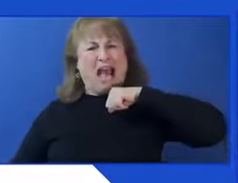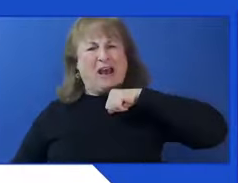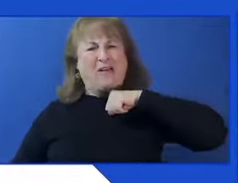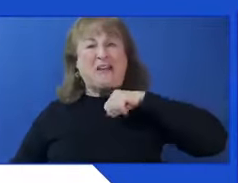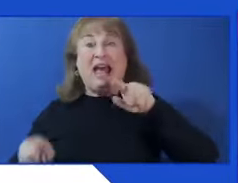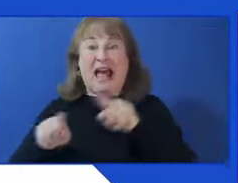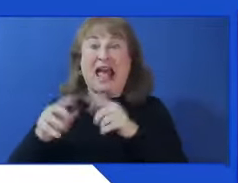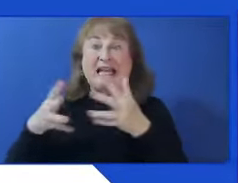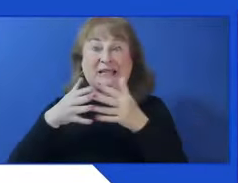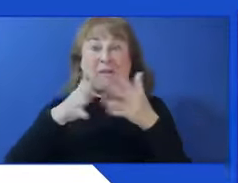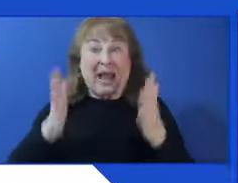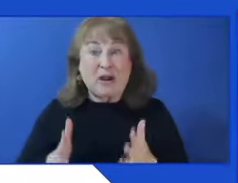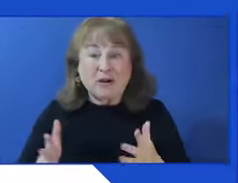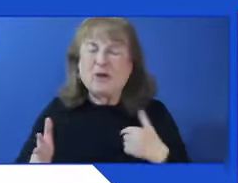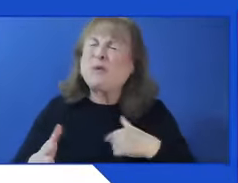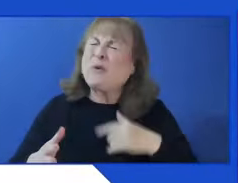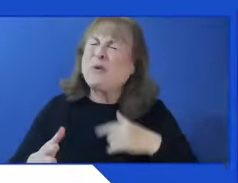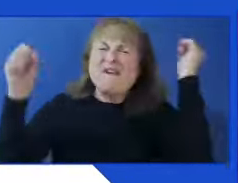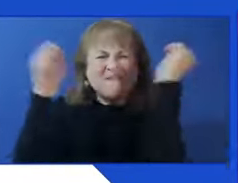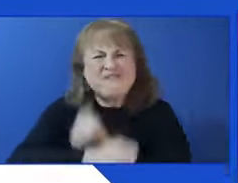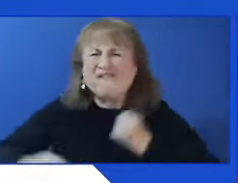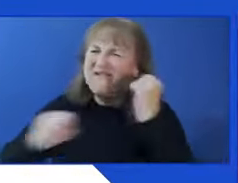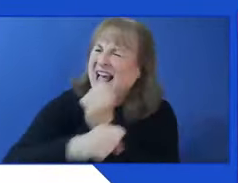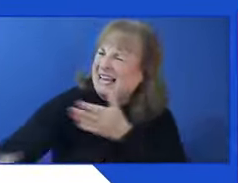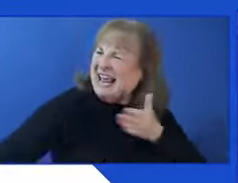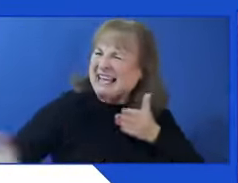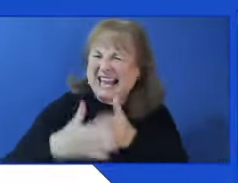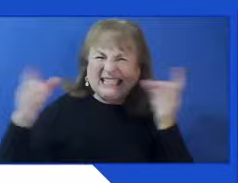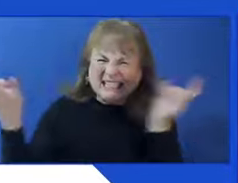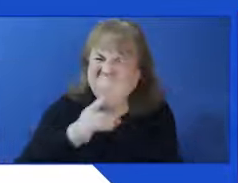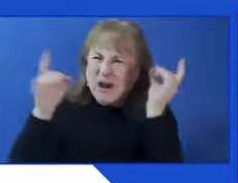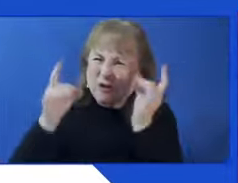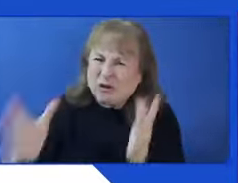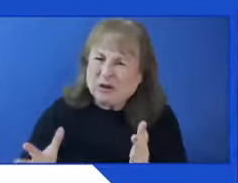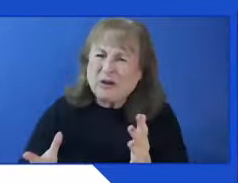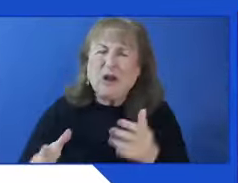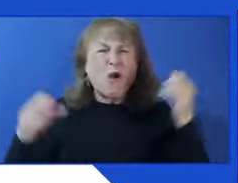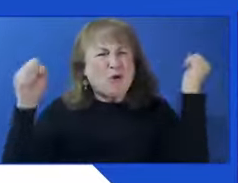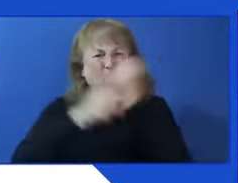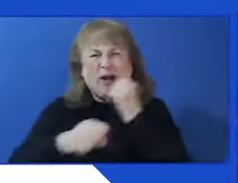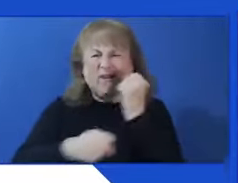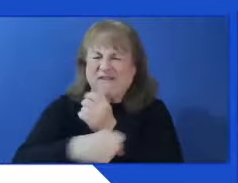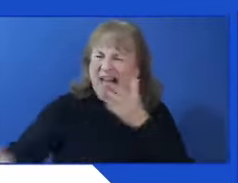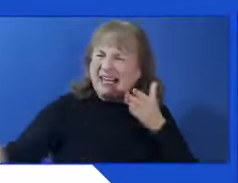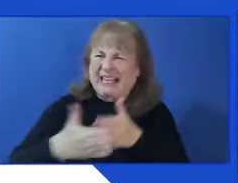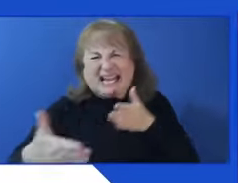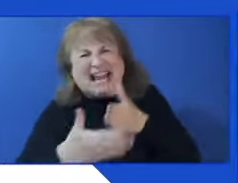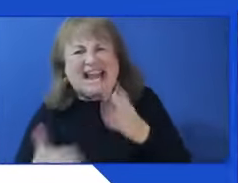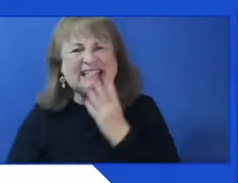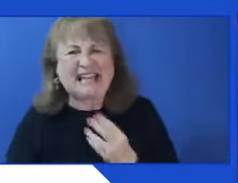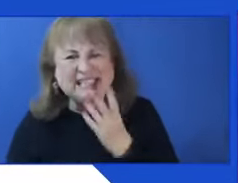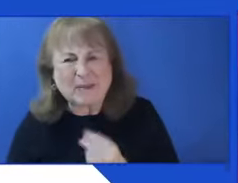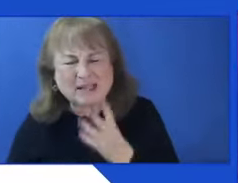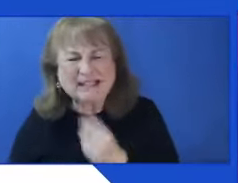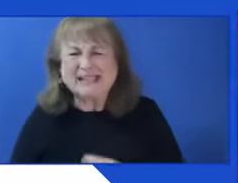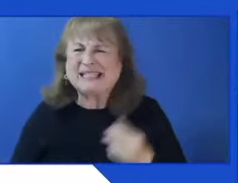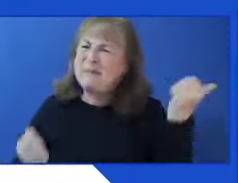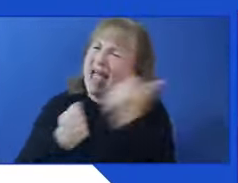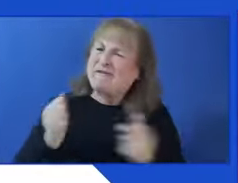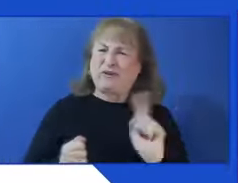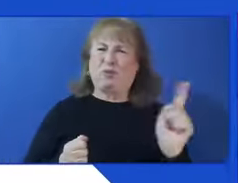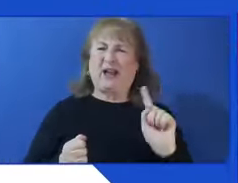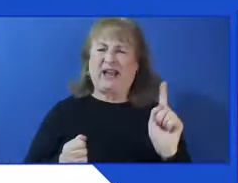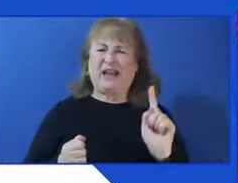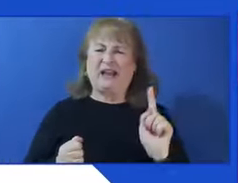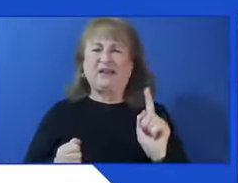as Americans who are going to fight back against terror, who will fight back against against anti-Semitism everywhere, in